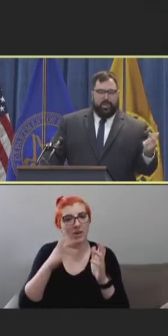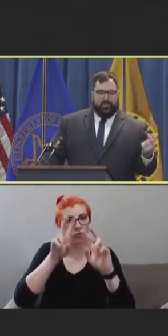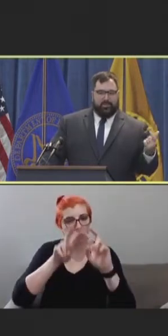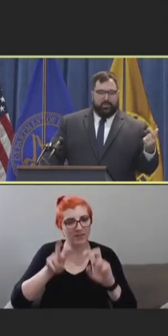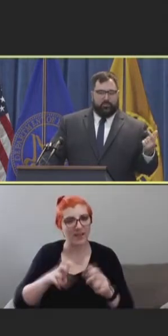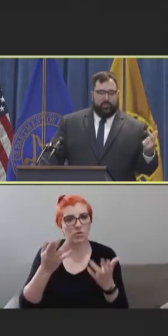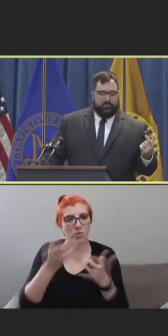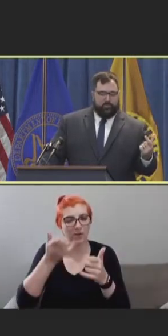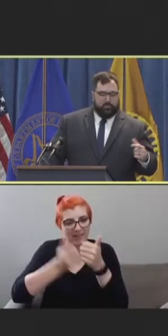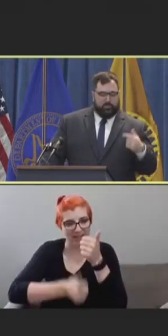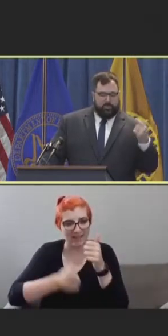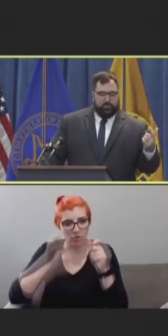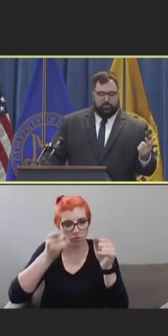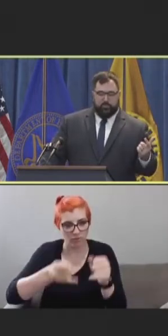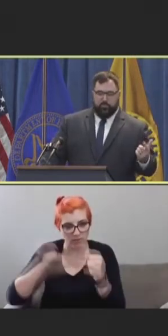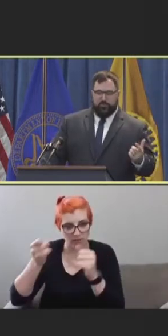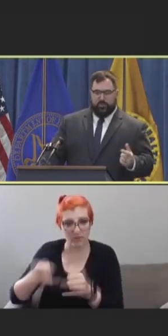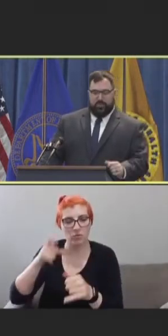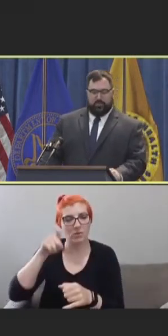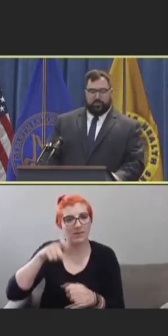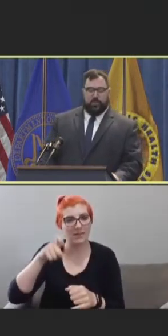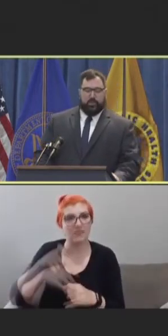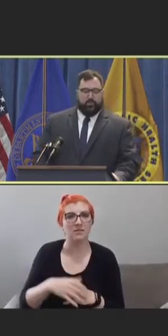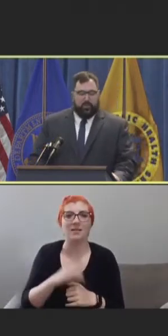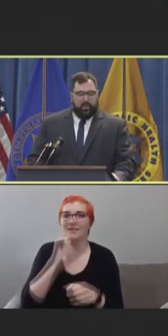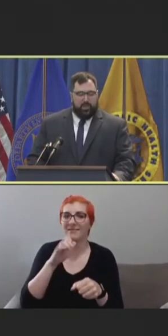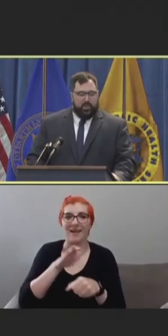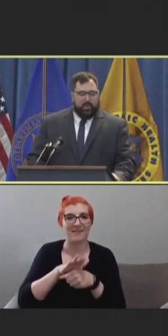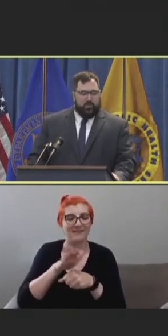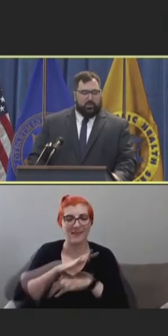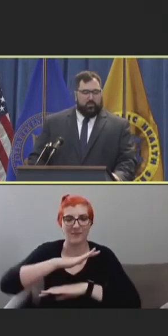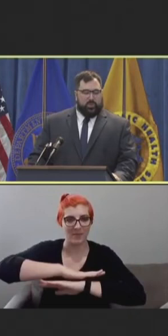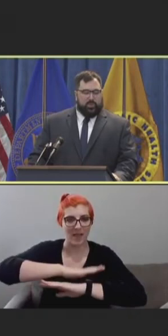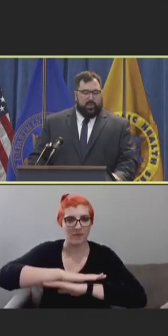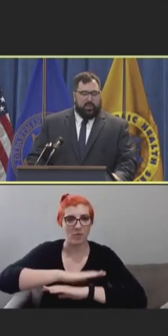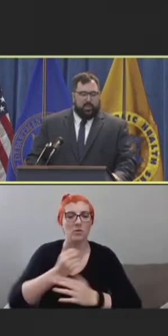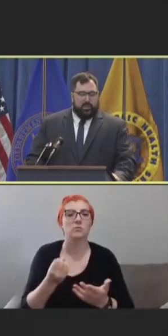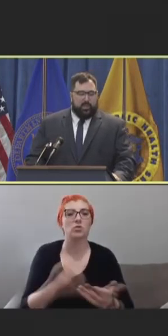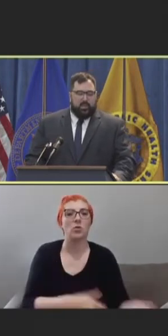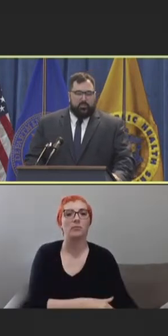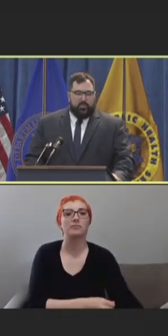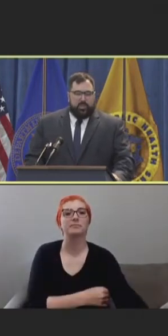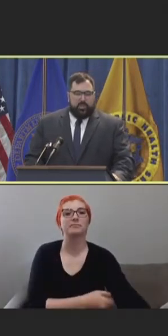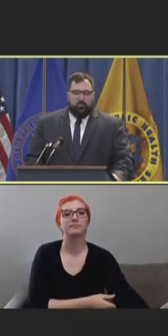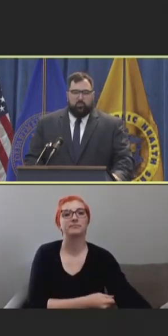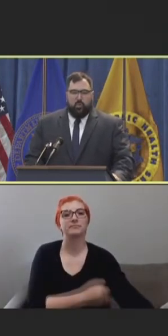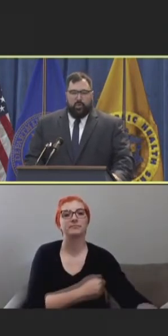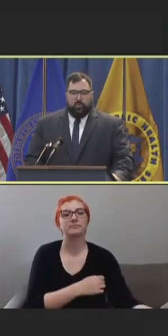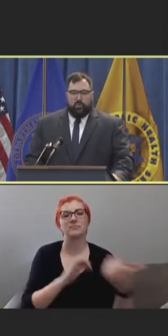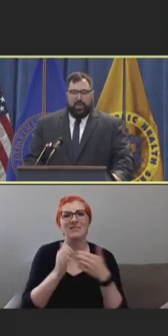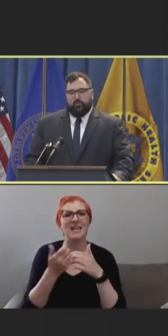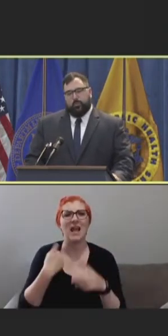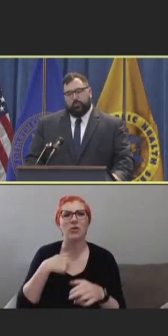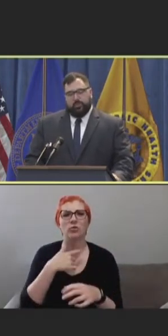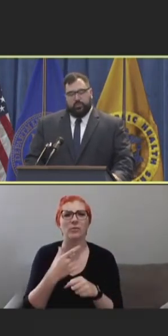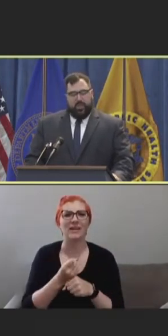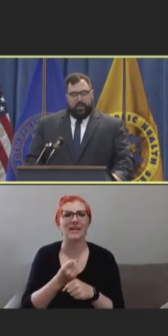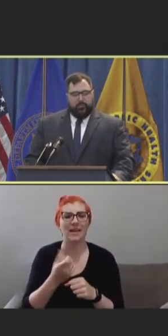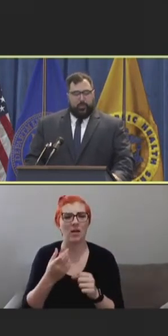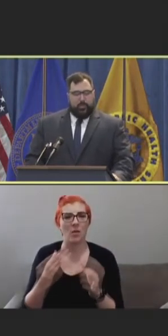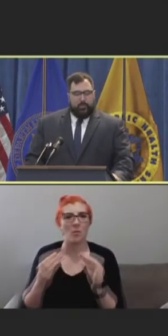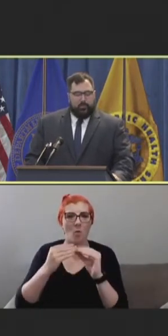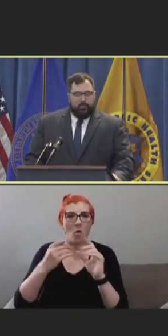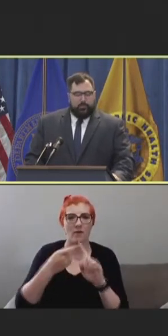not having enough platforms. So I'd just briefly like to talk about how we can maybe get more out of the platforms we do